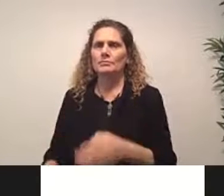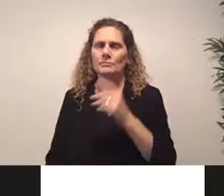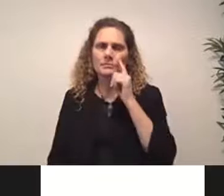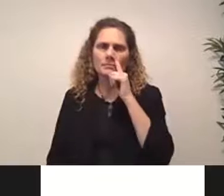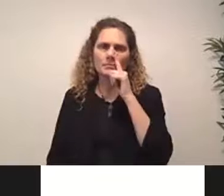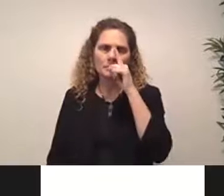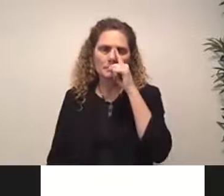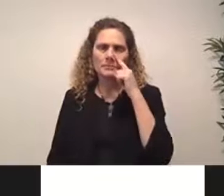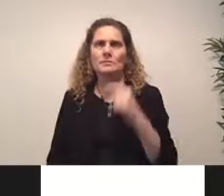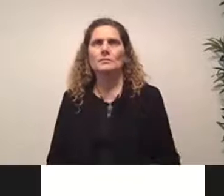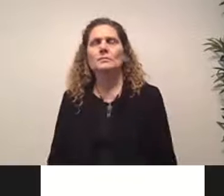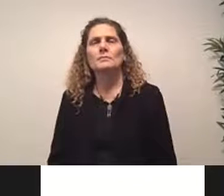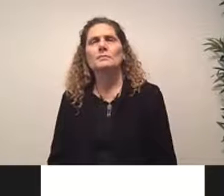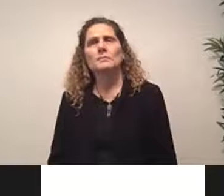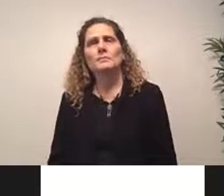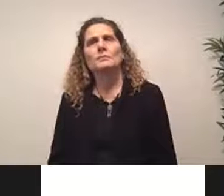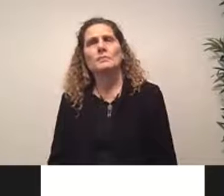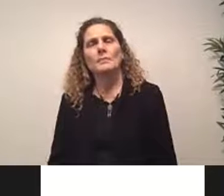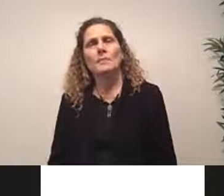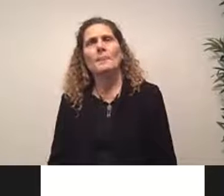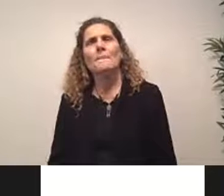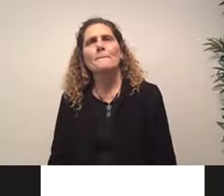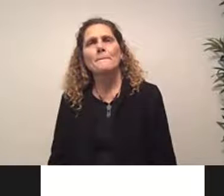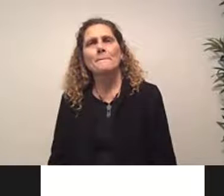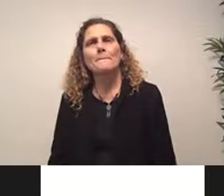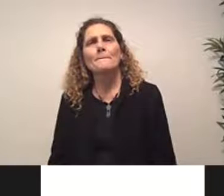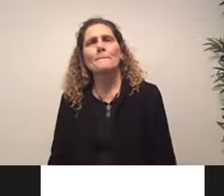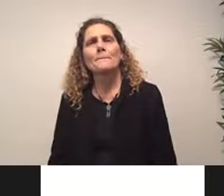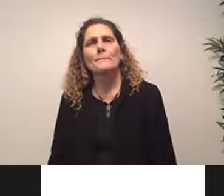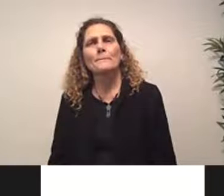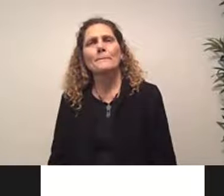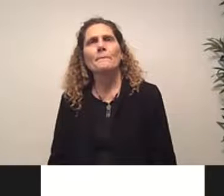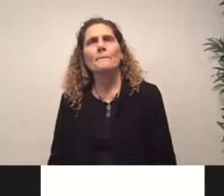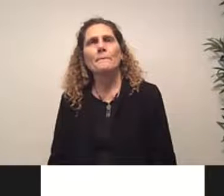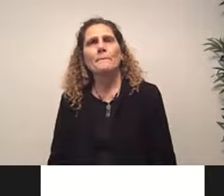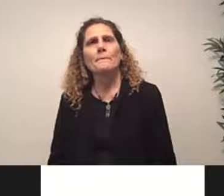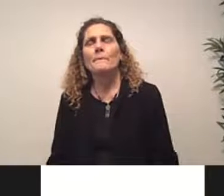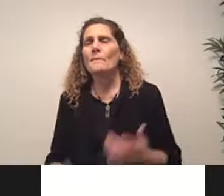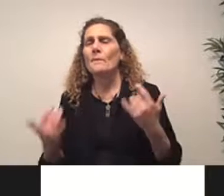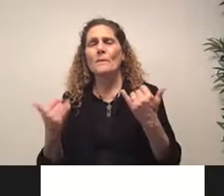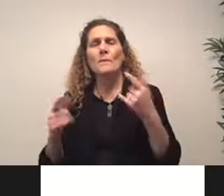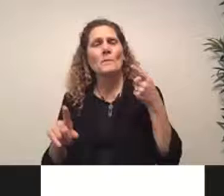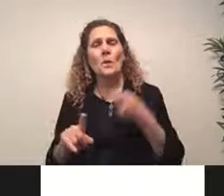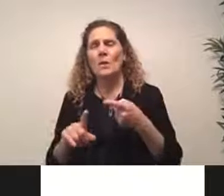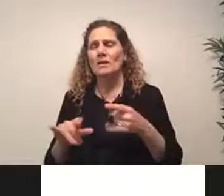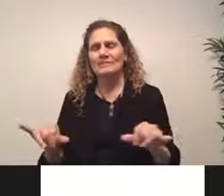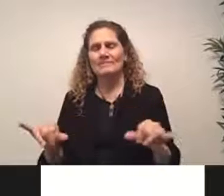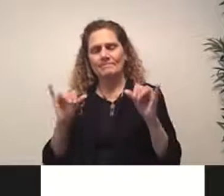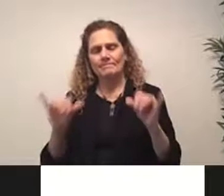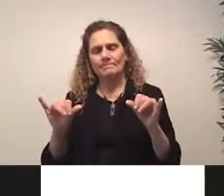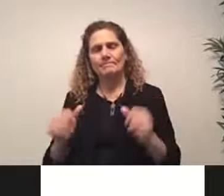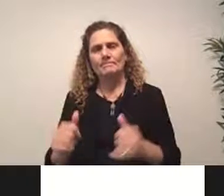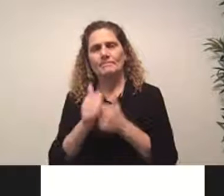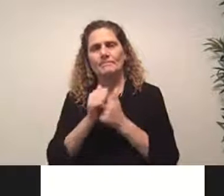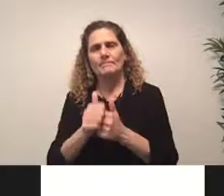of the COVID-19 prevention strategies at our disposal. Masks, distanced, gatherings to household members